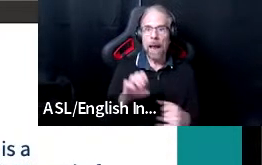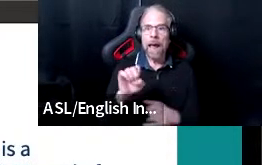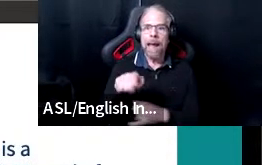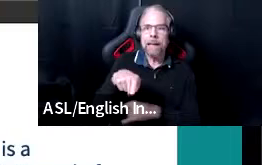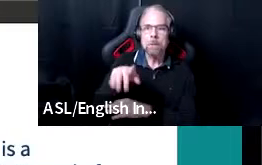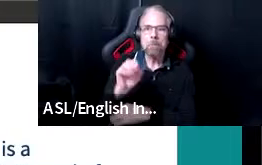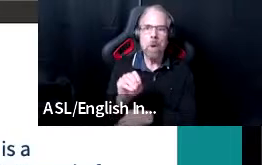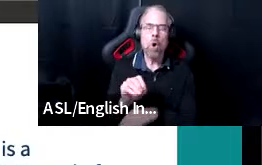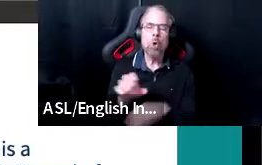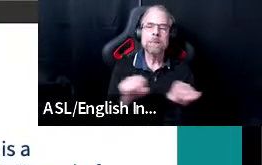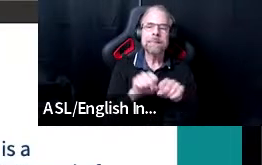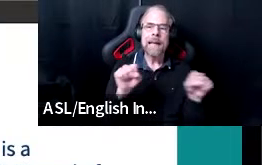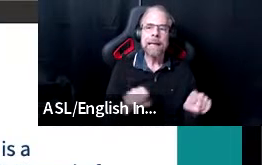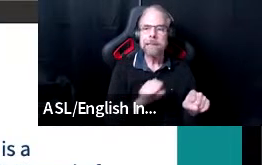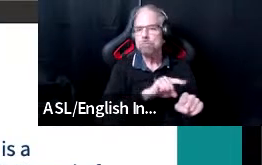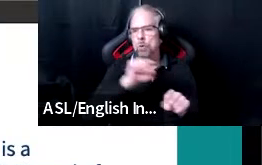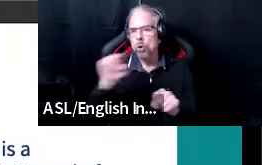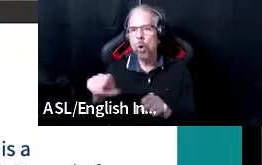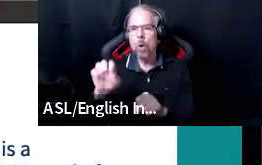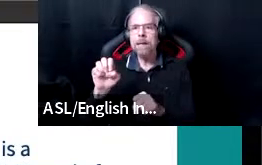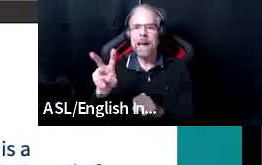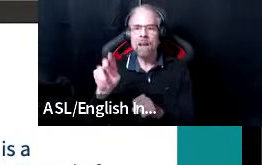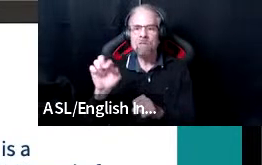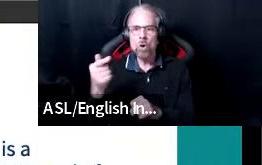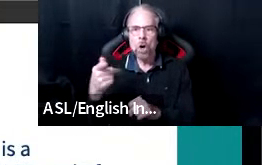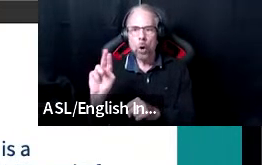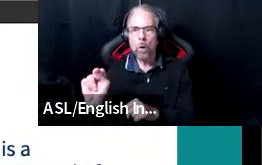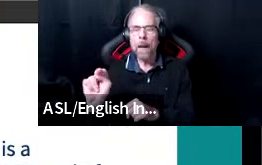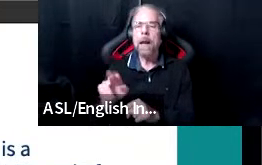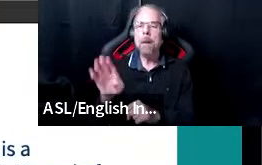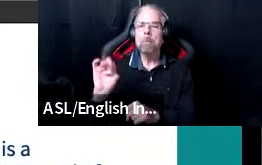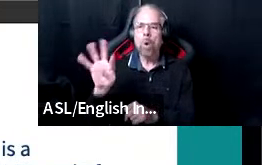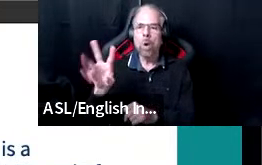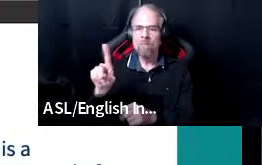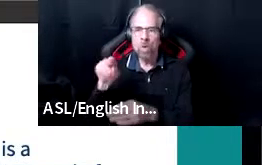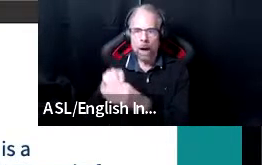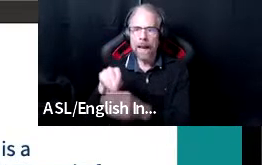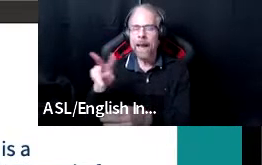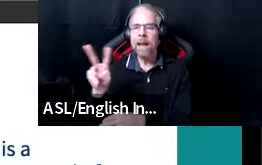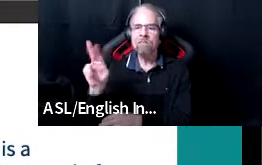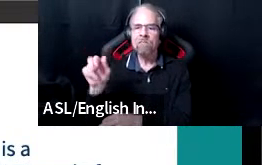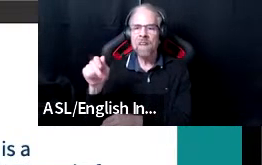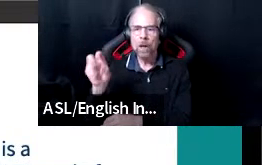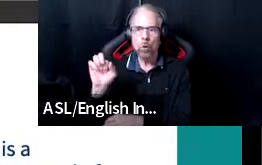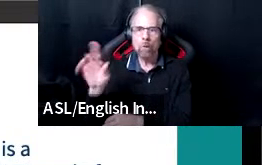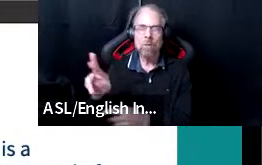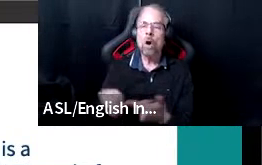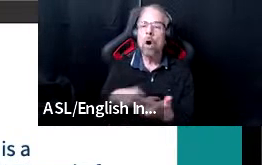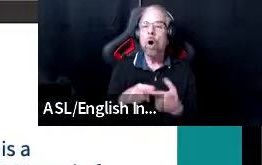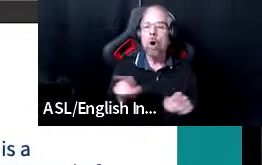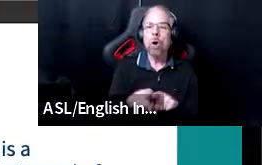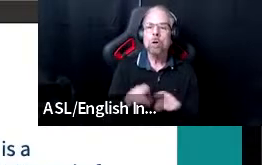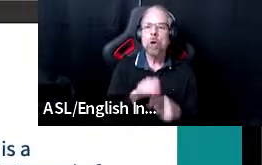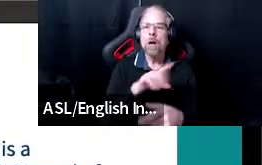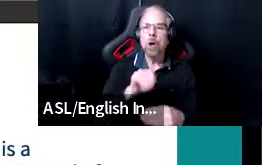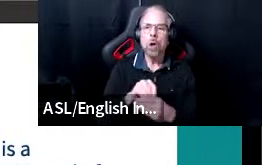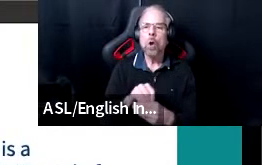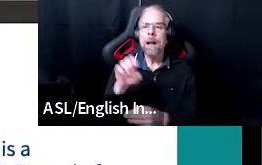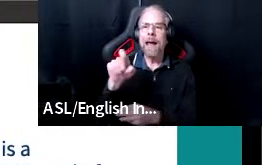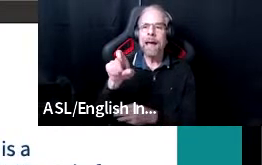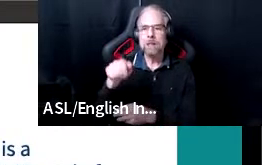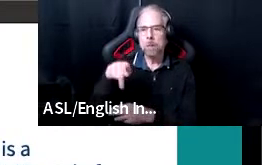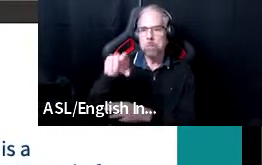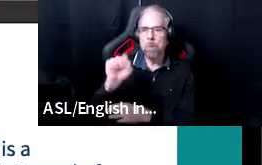Station to Evergreen Boulevard in Vancouver. It also includes express bus on shoulder through